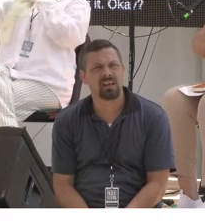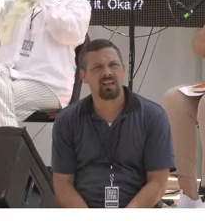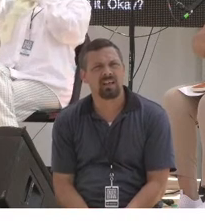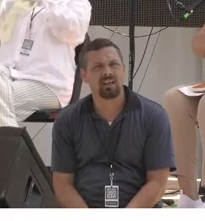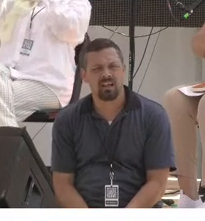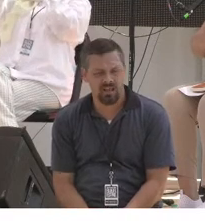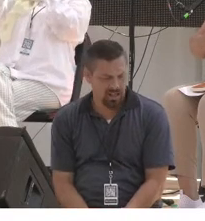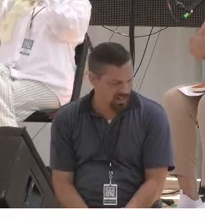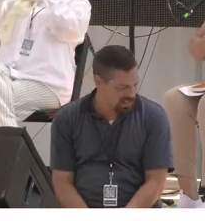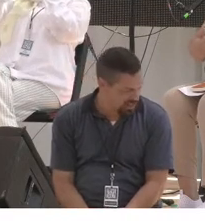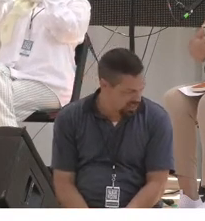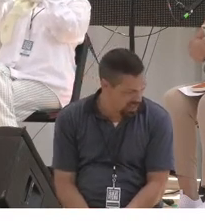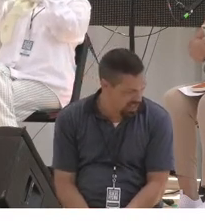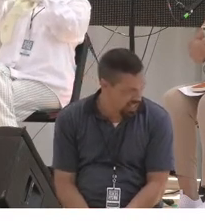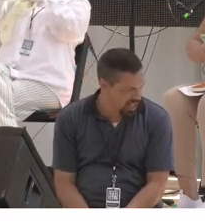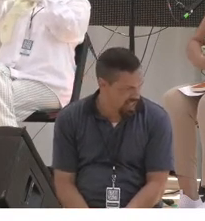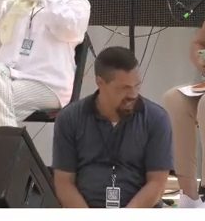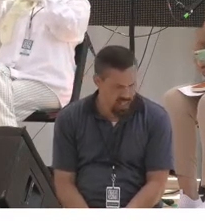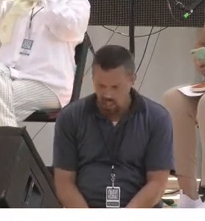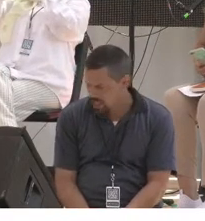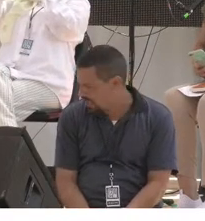okay?